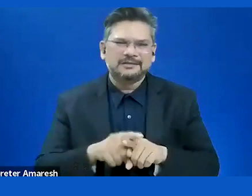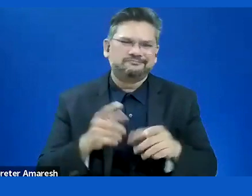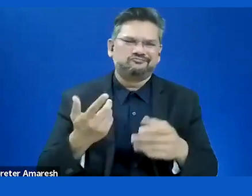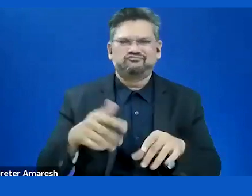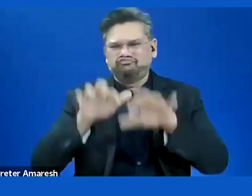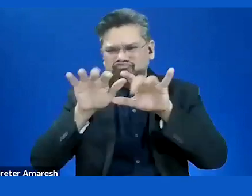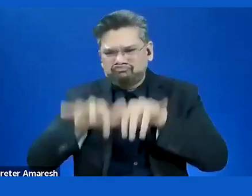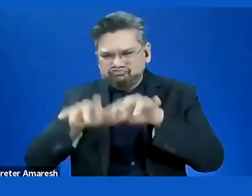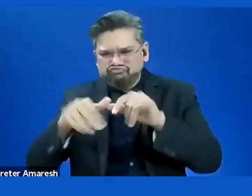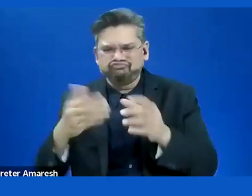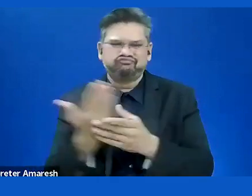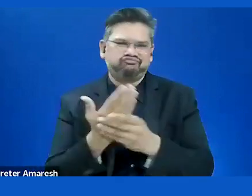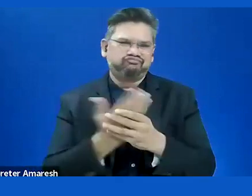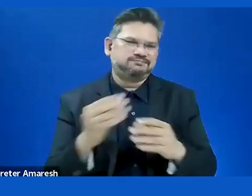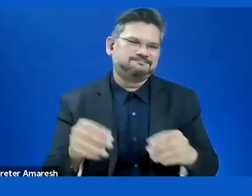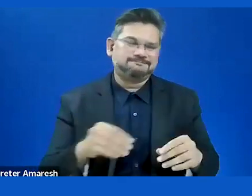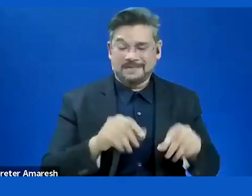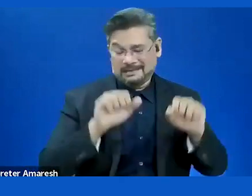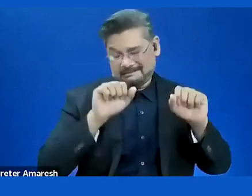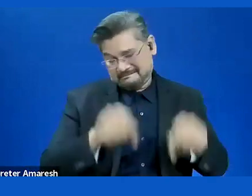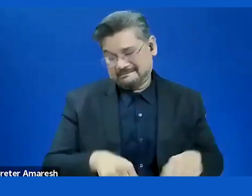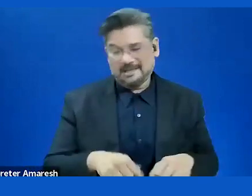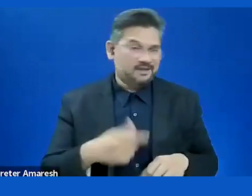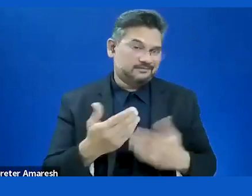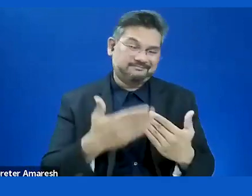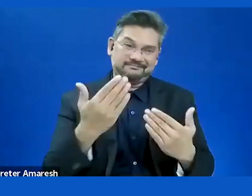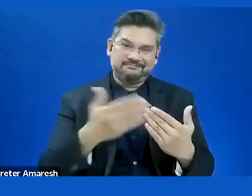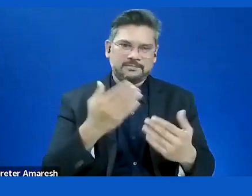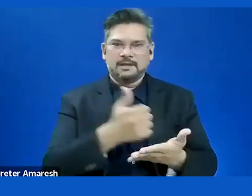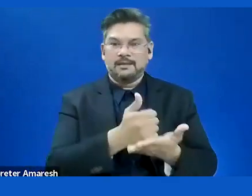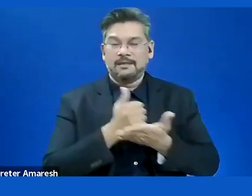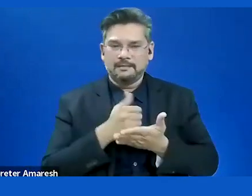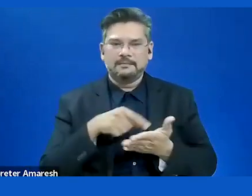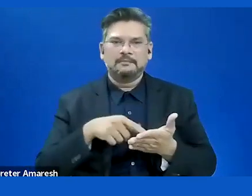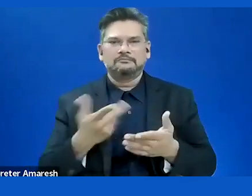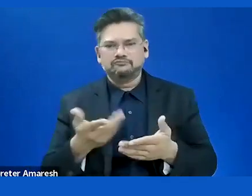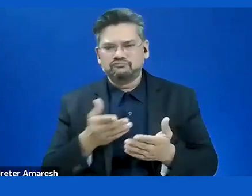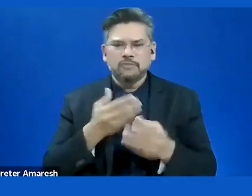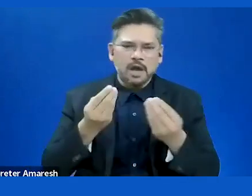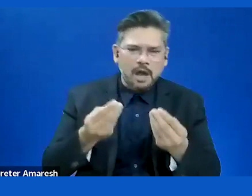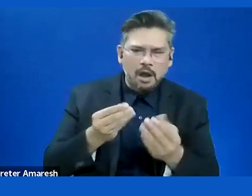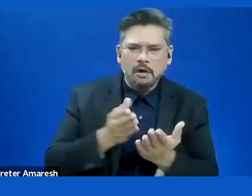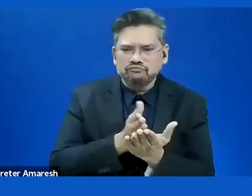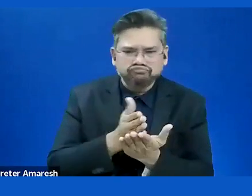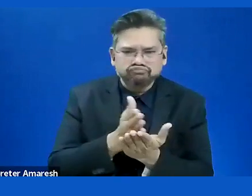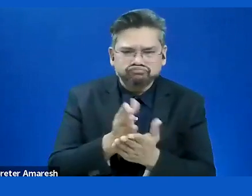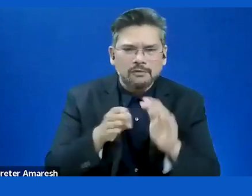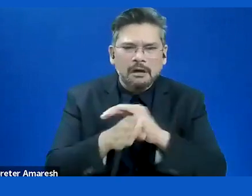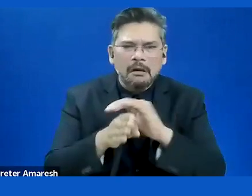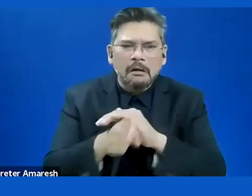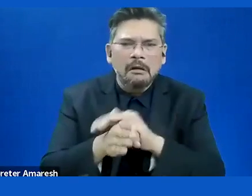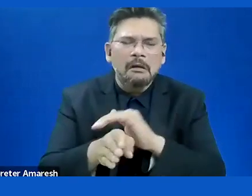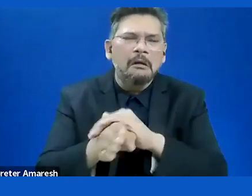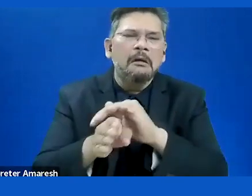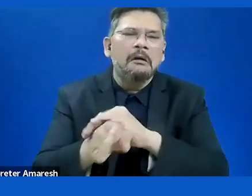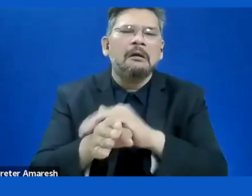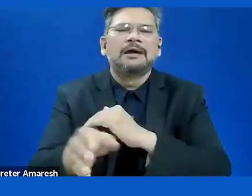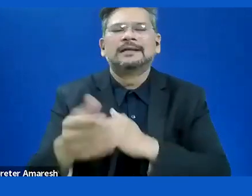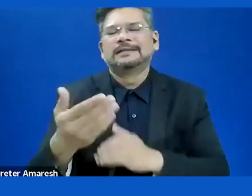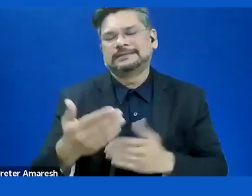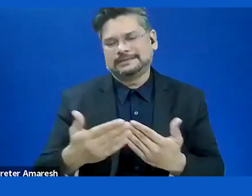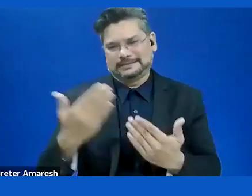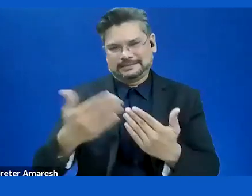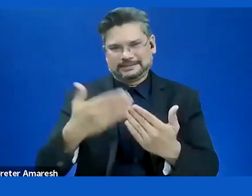do this, don't do that, and kind of help people on their path to accessibility. And I think this kind of thing can be a really